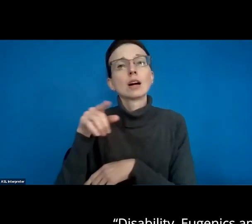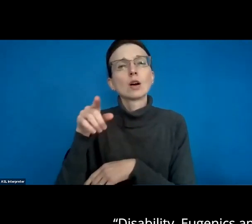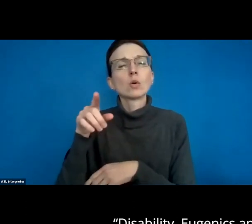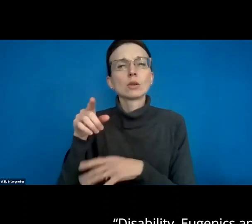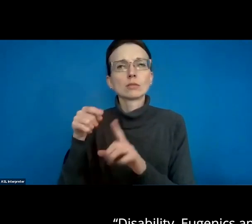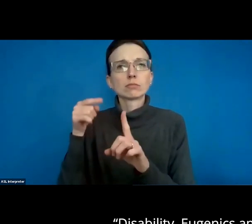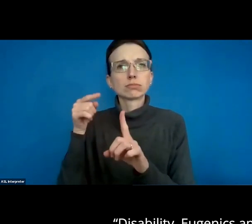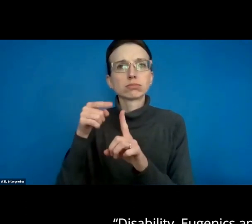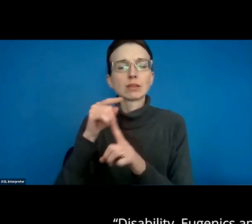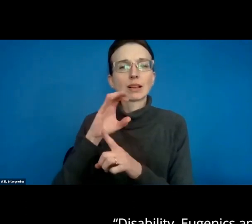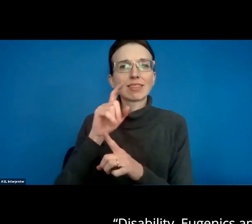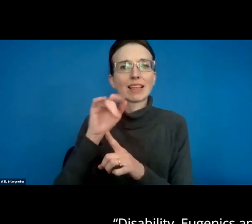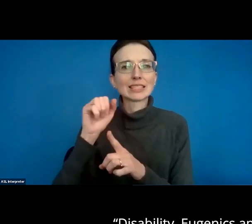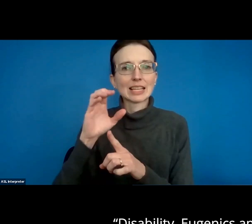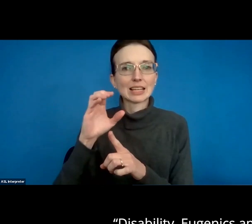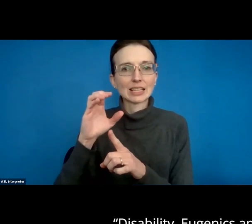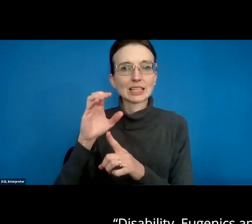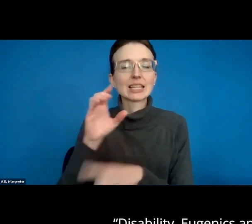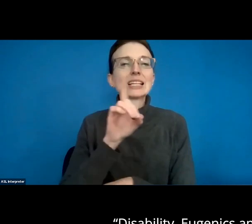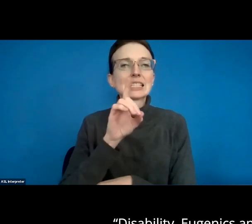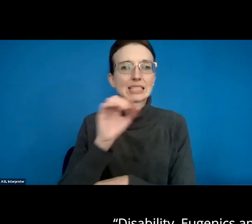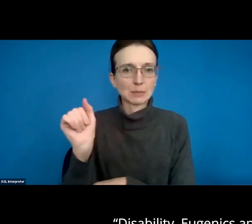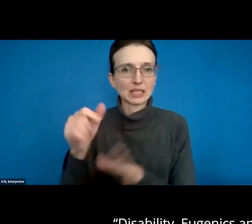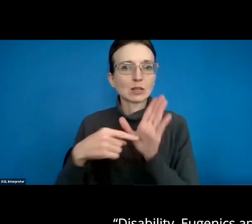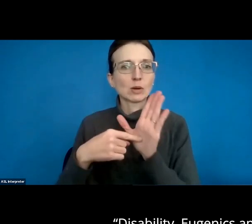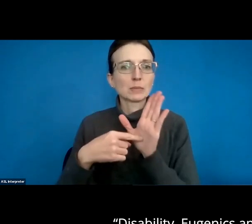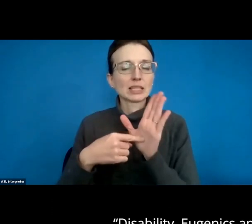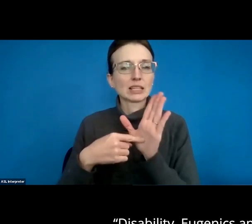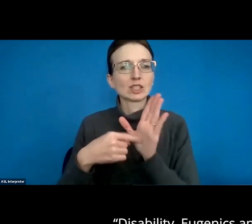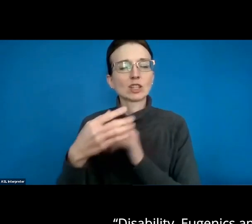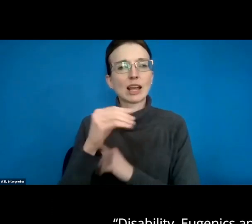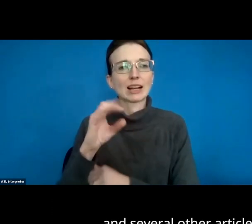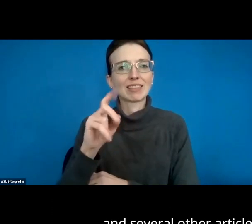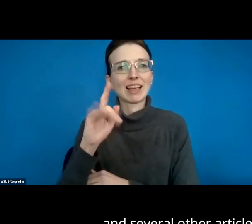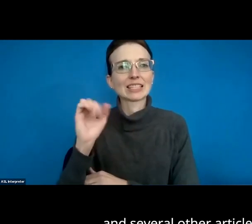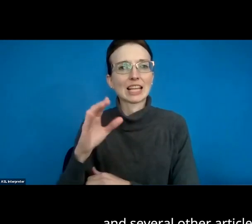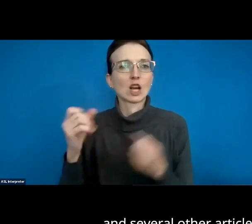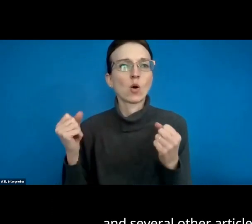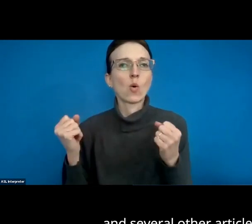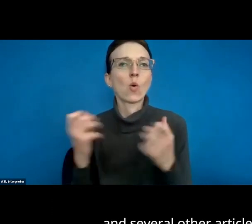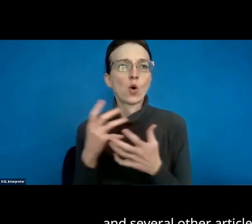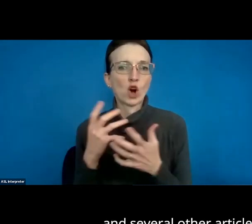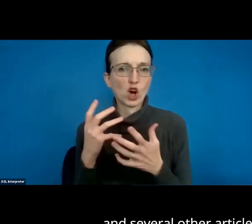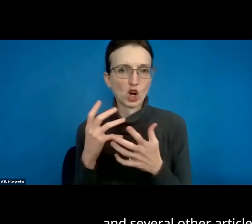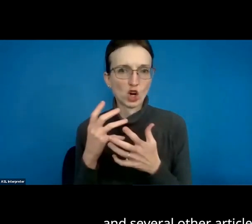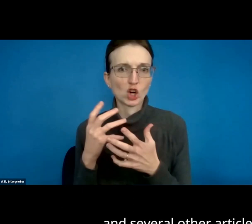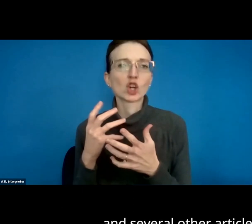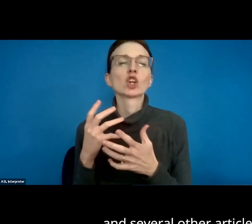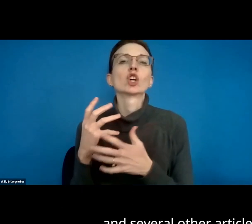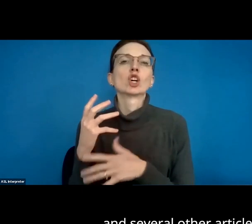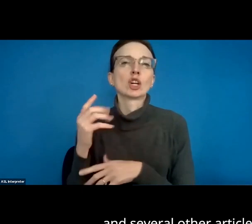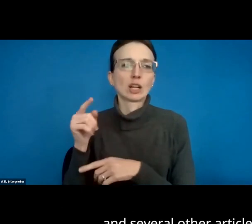Horror Cinemas, published by Columbia in 2011, and several articles